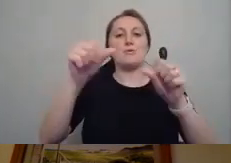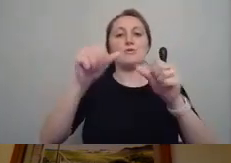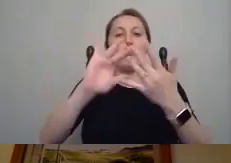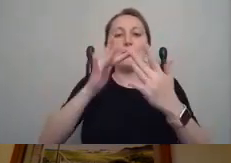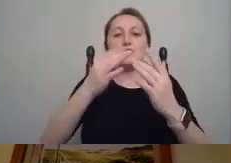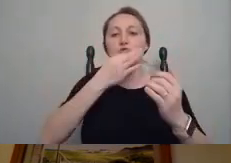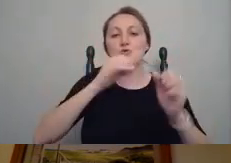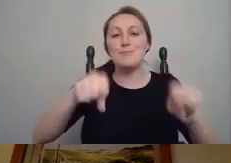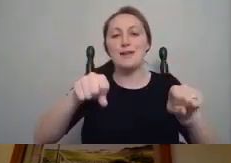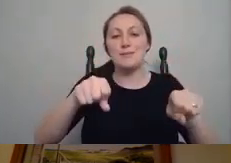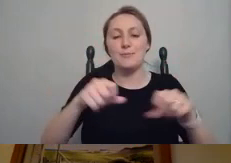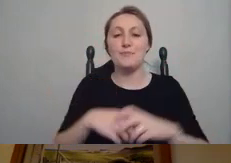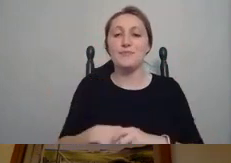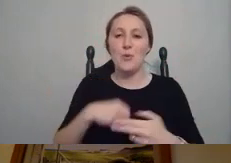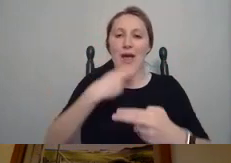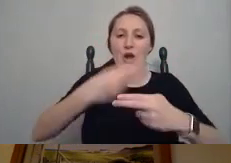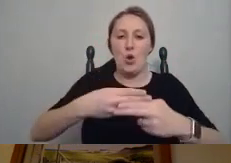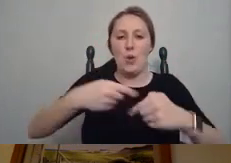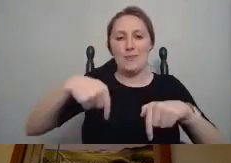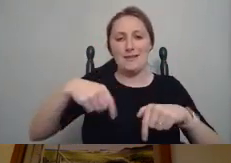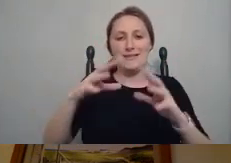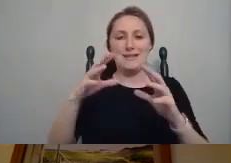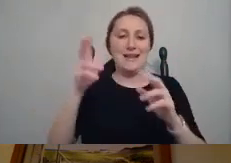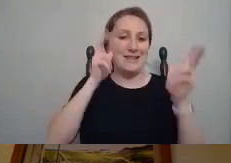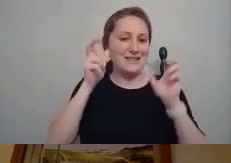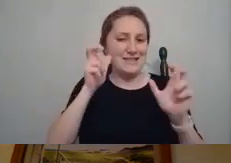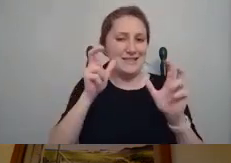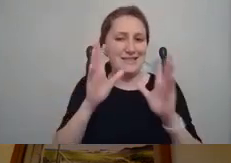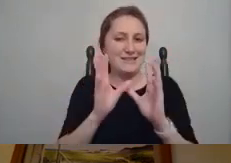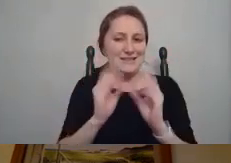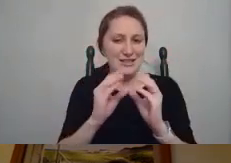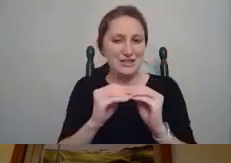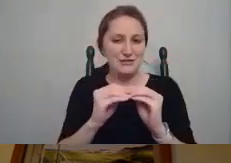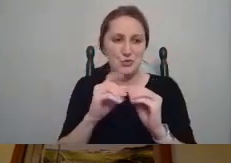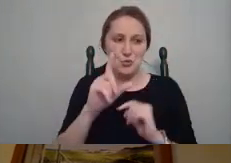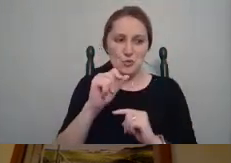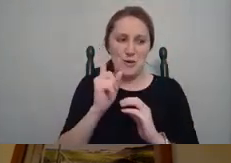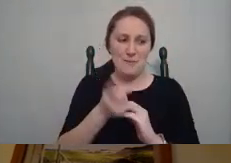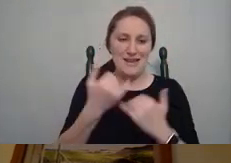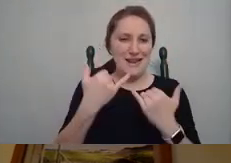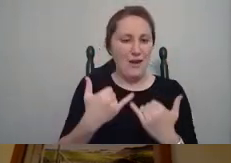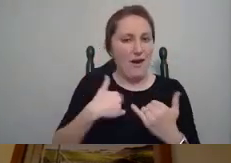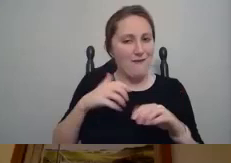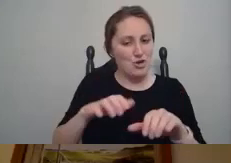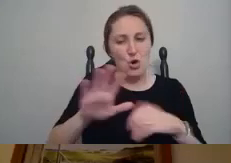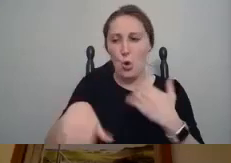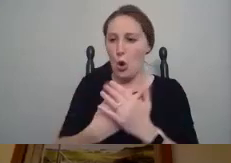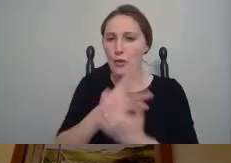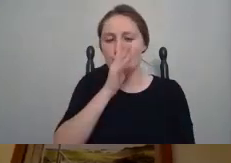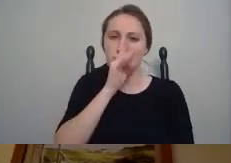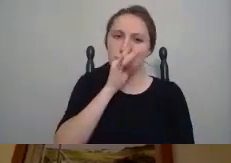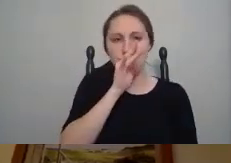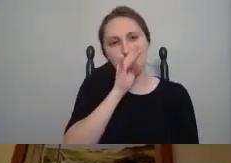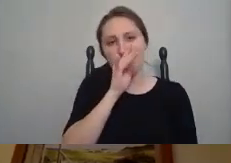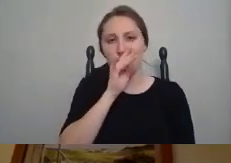I did call this a listening session, right? So we're 27 minutes in and I've done all the talking. I was supposed to listen. So I would